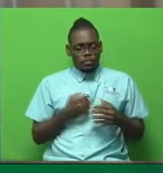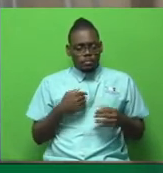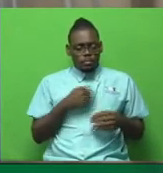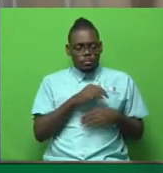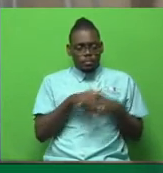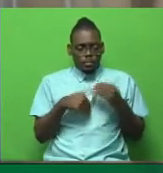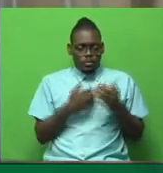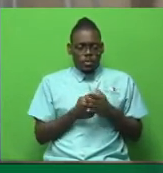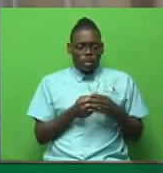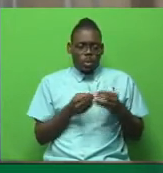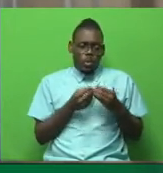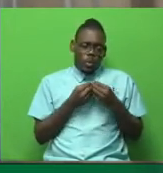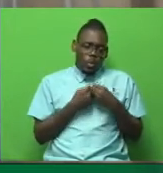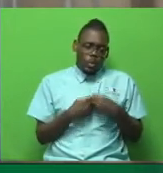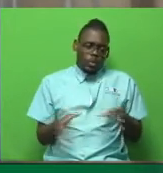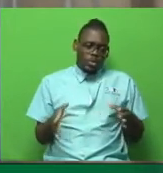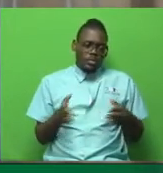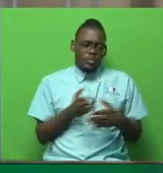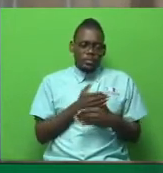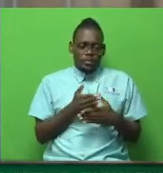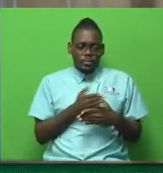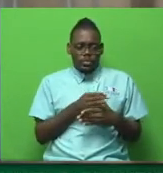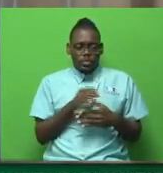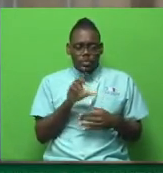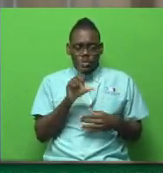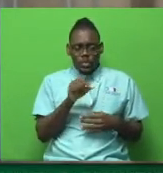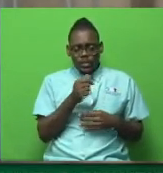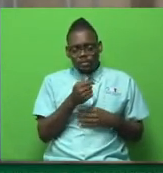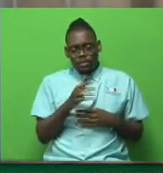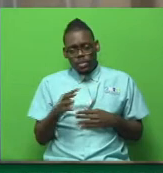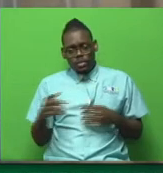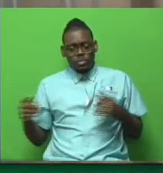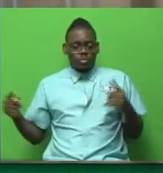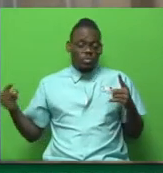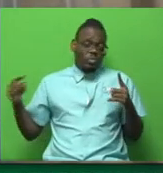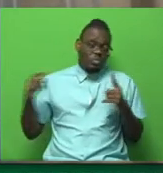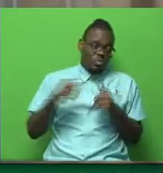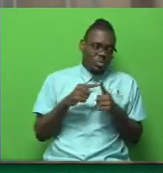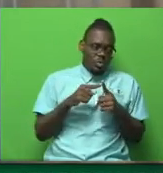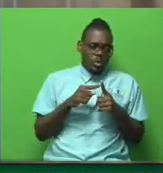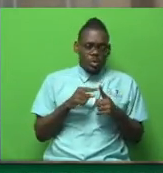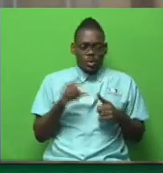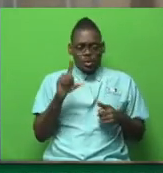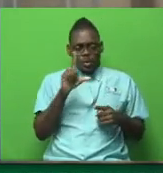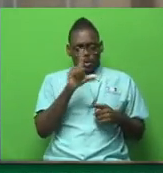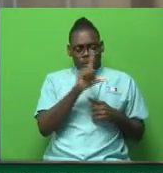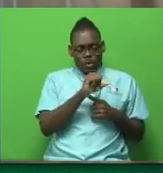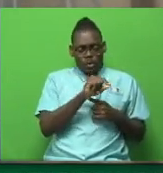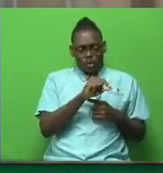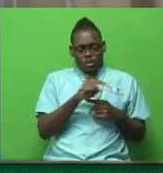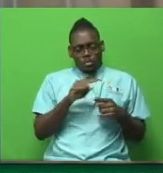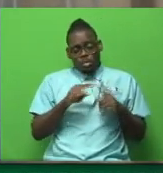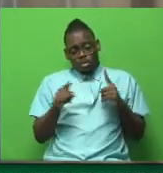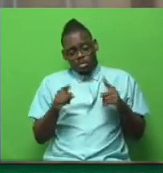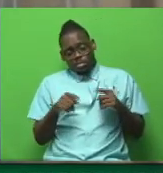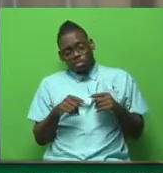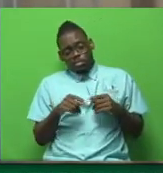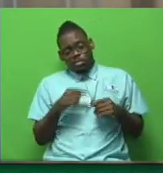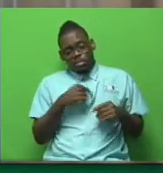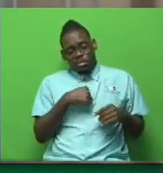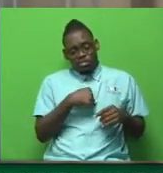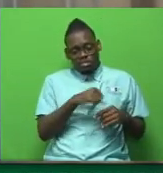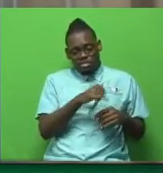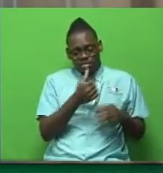2014 and 2021 while the rest of the Caribbean grew by 3.2 percent and the rest of the world grew